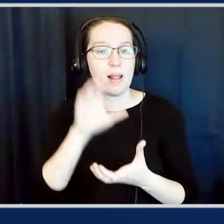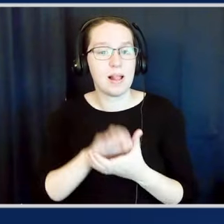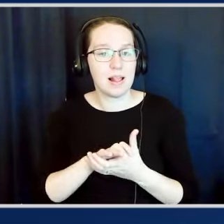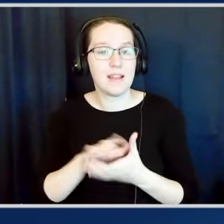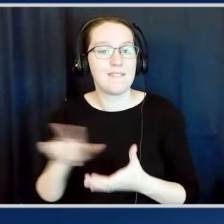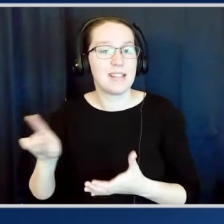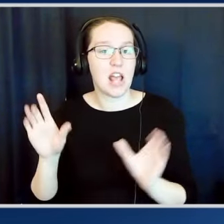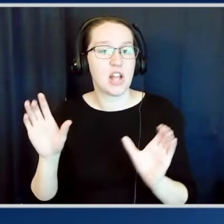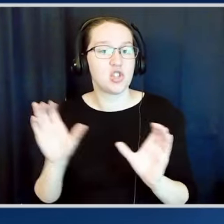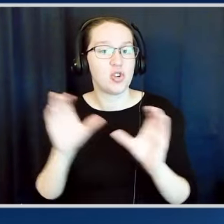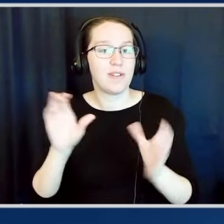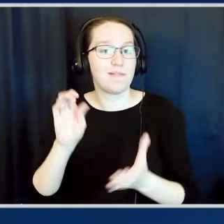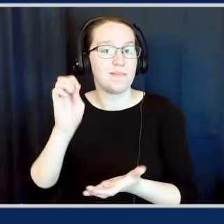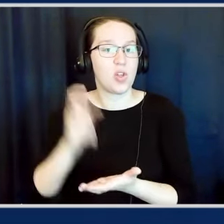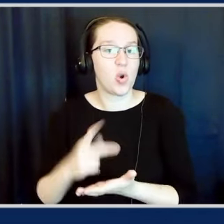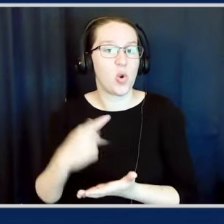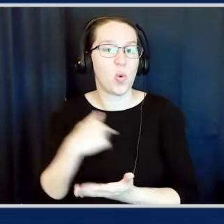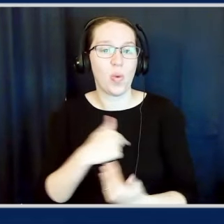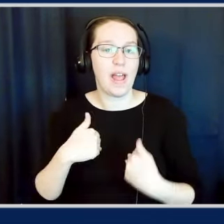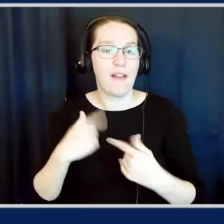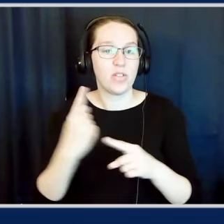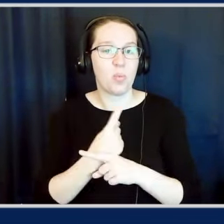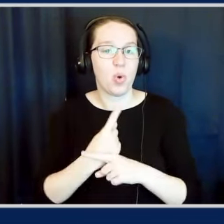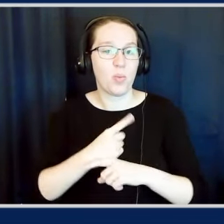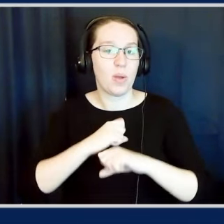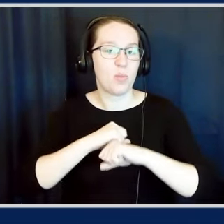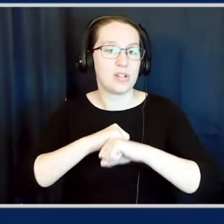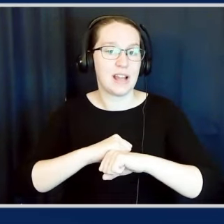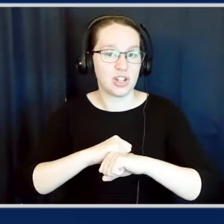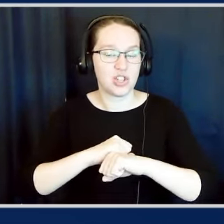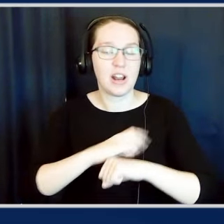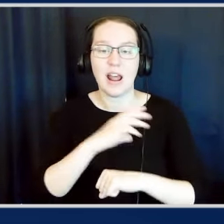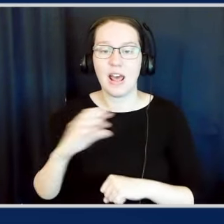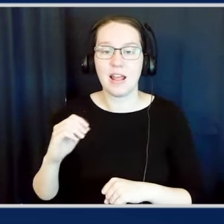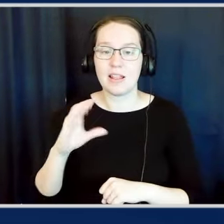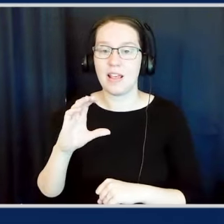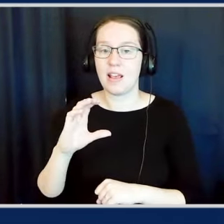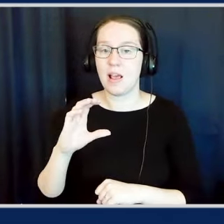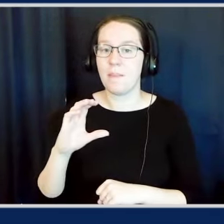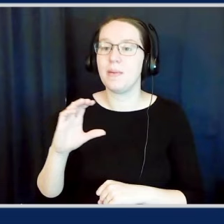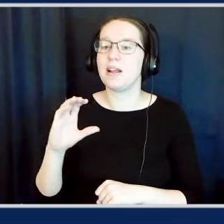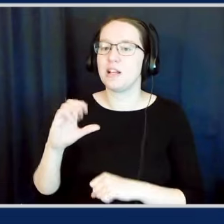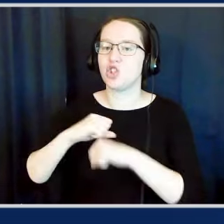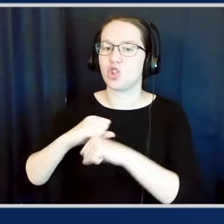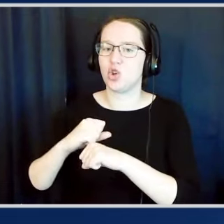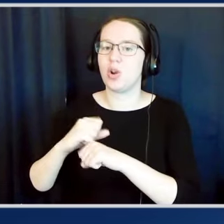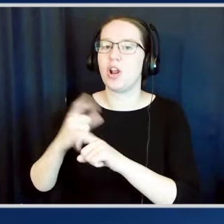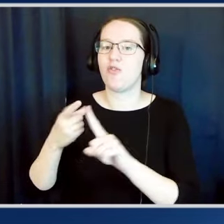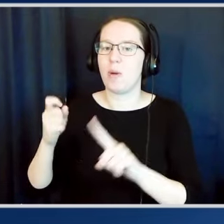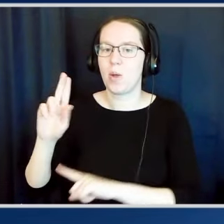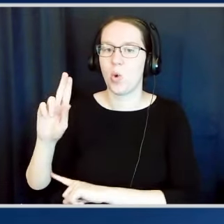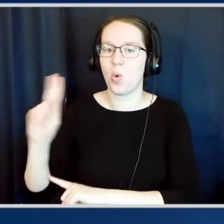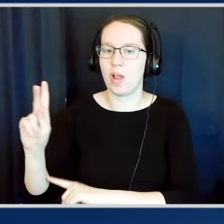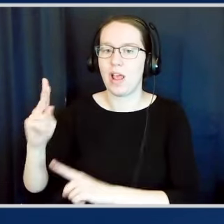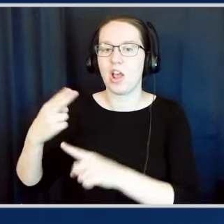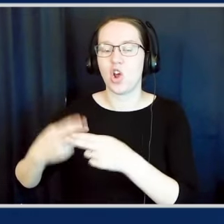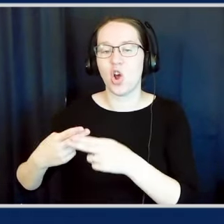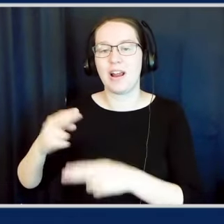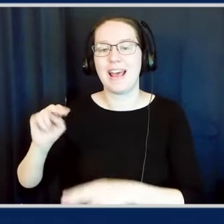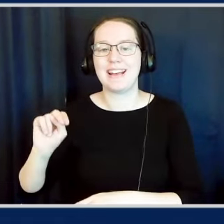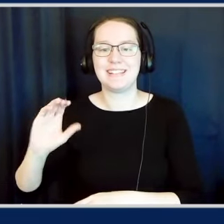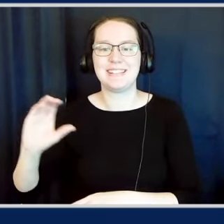certified that we have those protections, and the company was a cybersecurity firm out of the UK called NCC Group. So if you